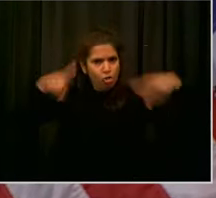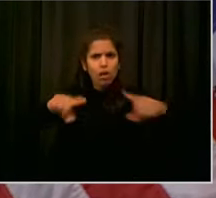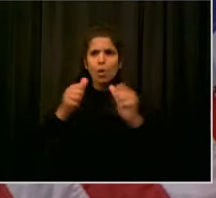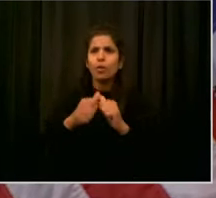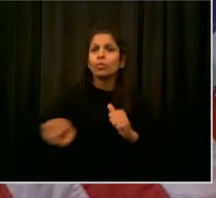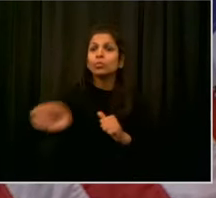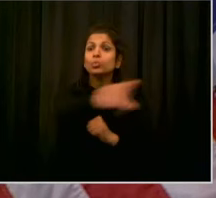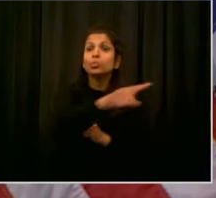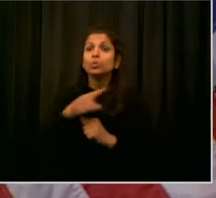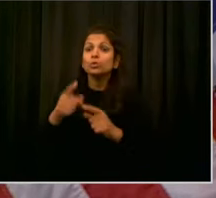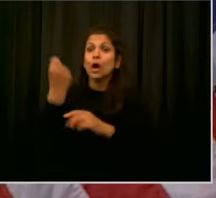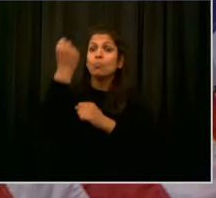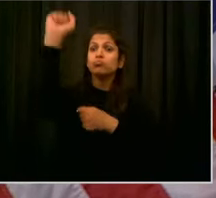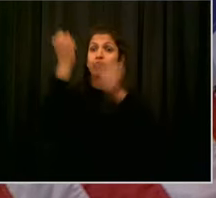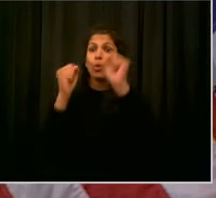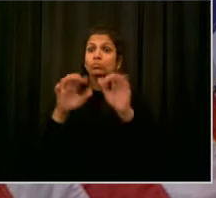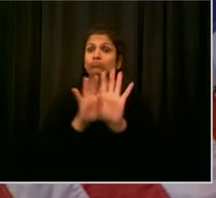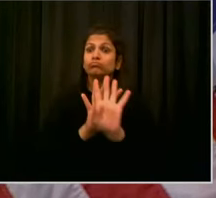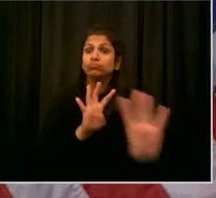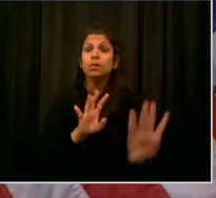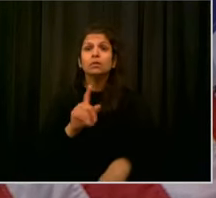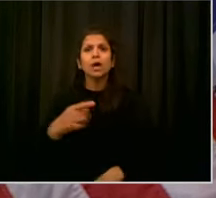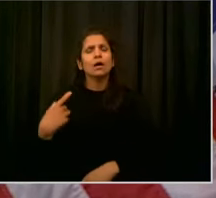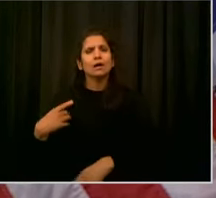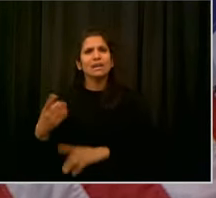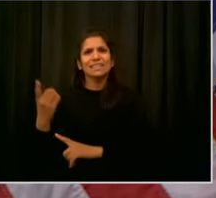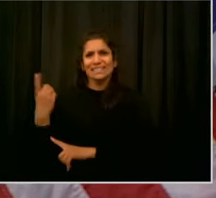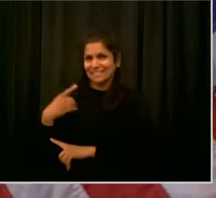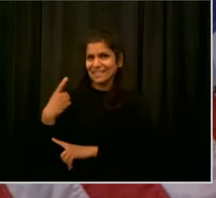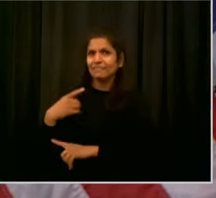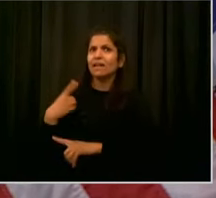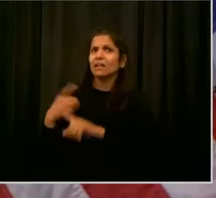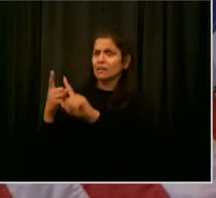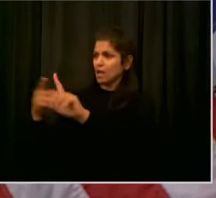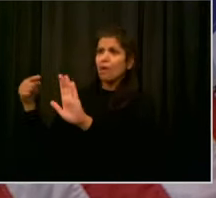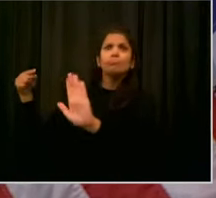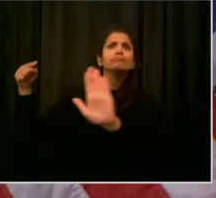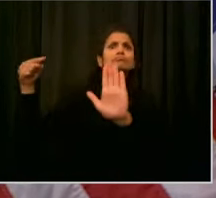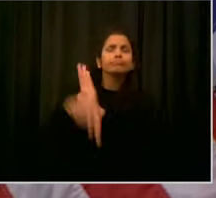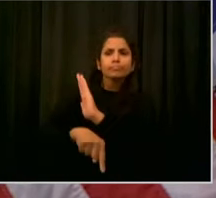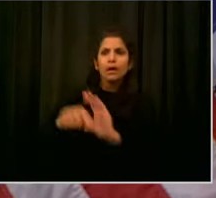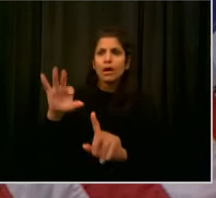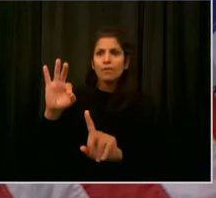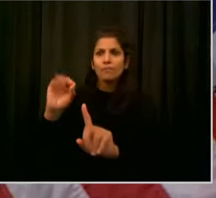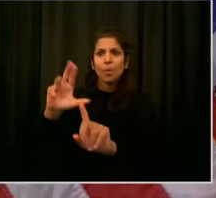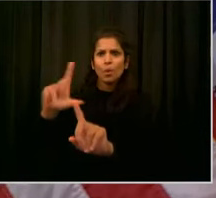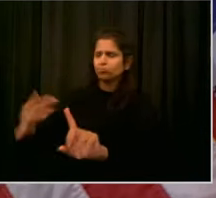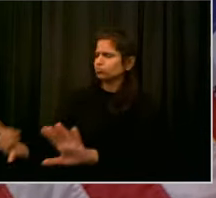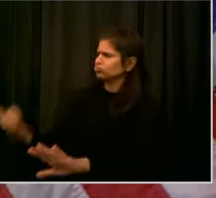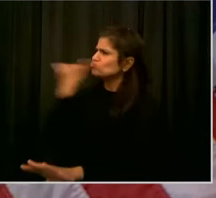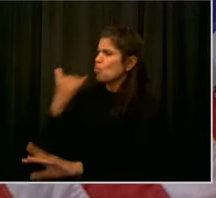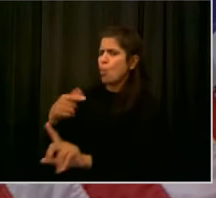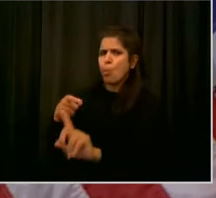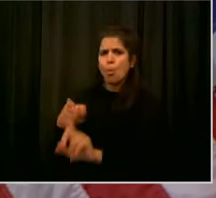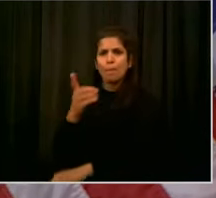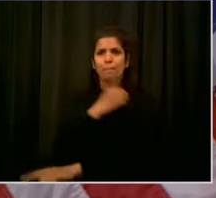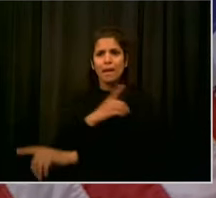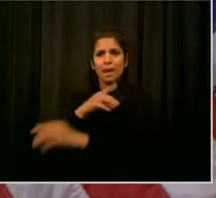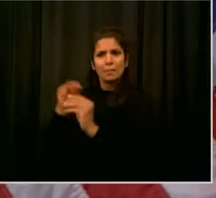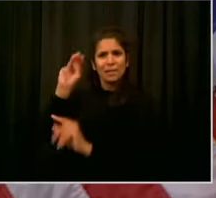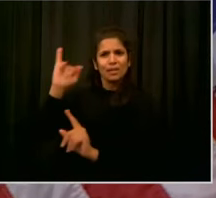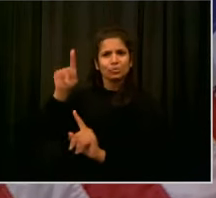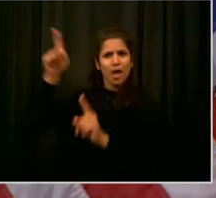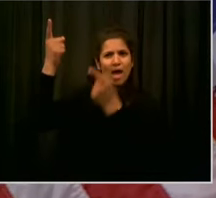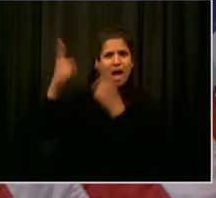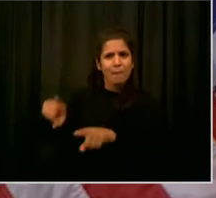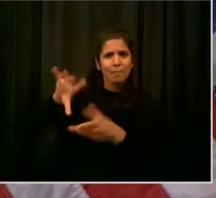moment. It was a watershed moment to me. And I think we need this going forward, that police leaders, police